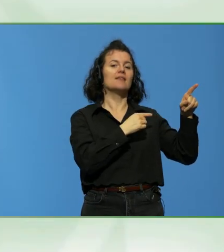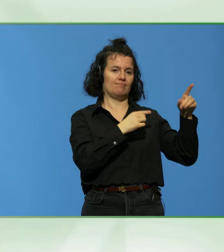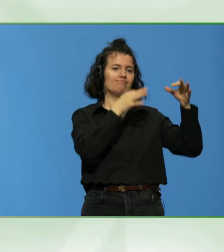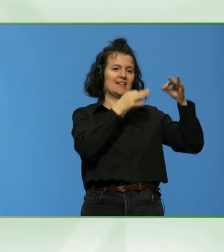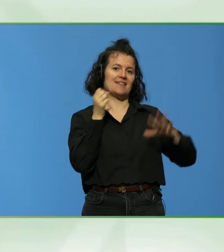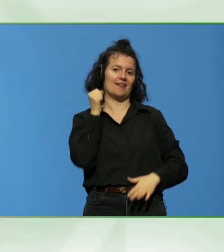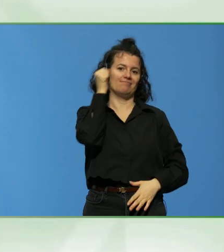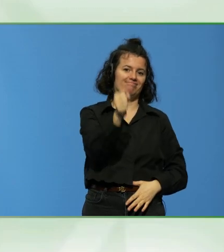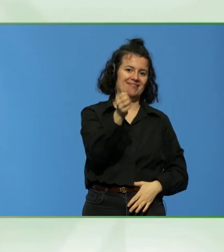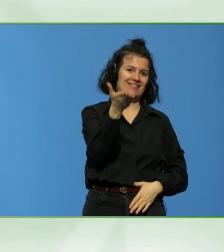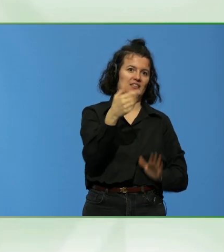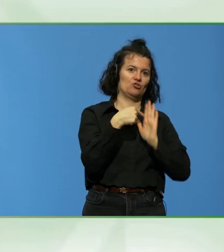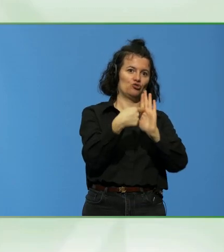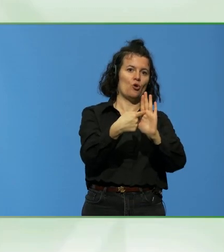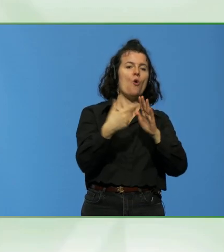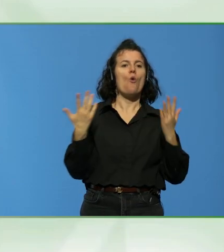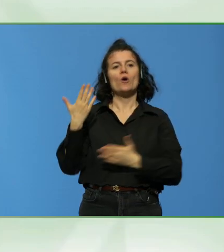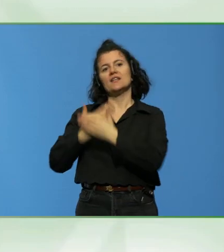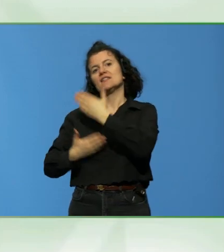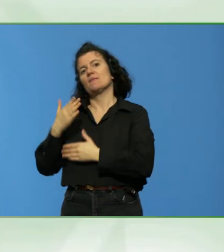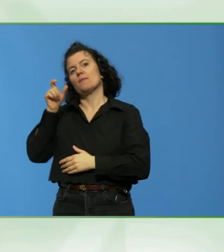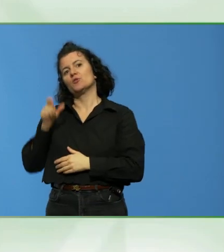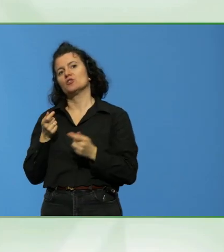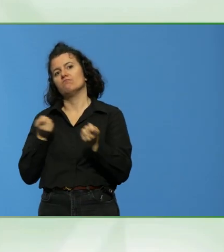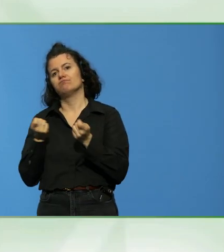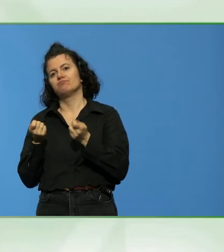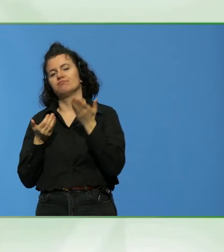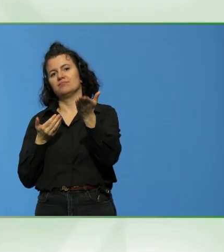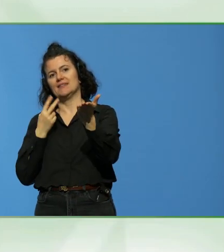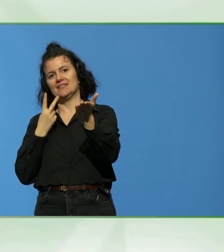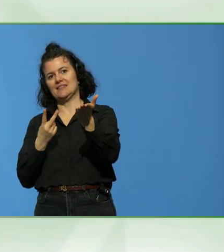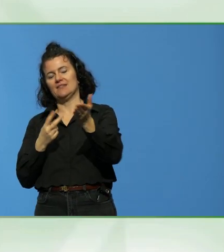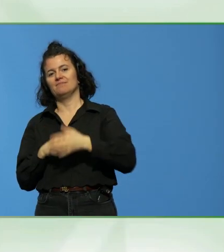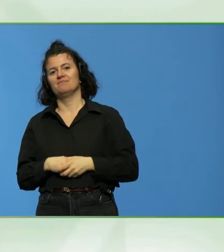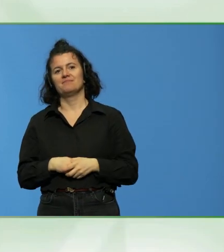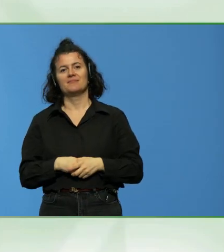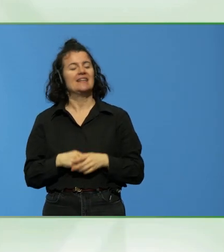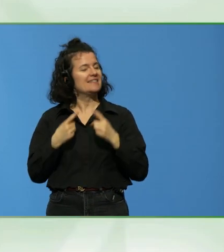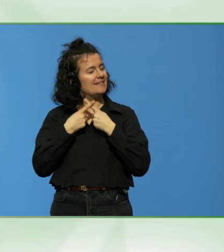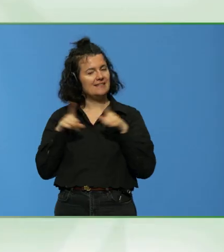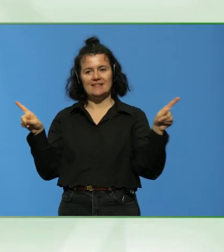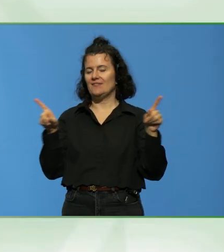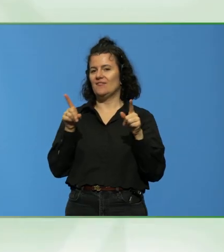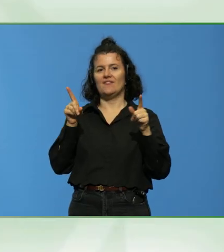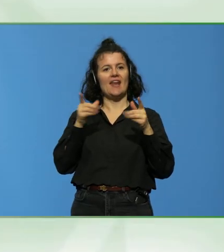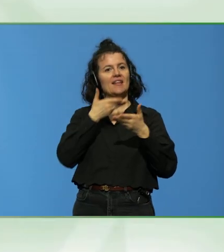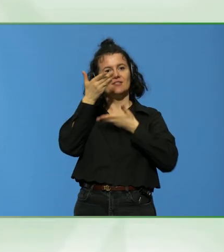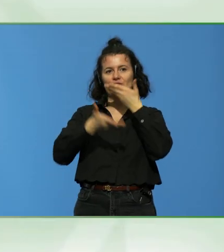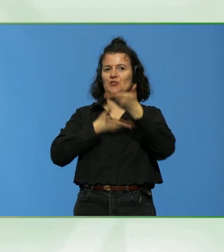sometimes, you can tell the difference of when it's had disabled creatives involved in it. So that's the first thing,